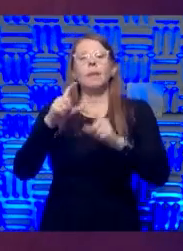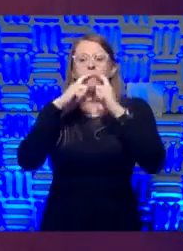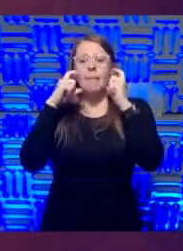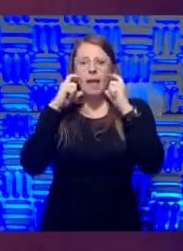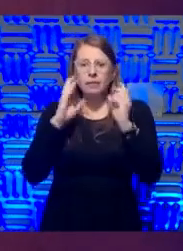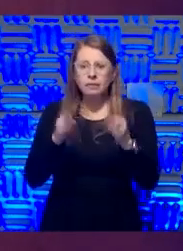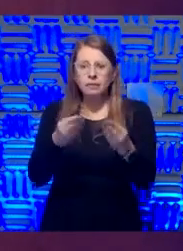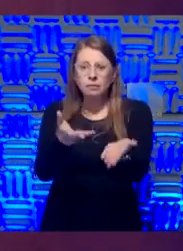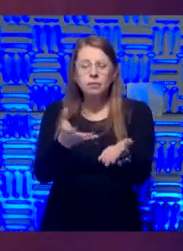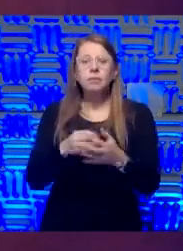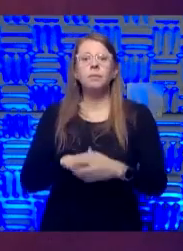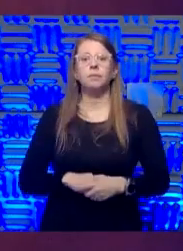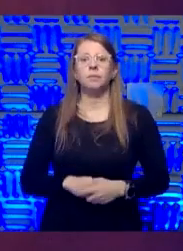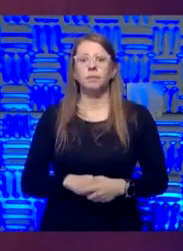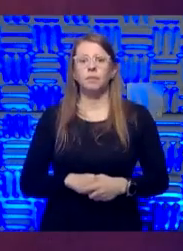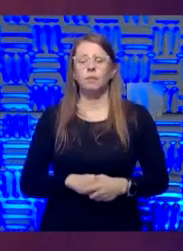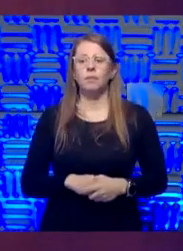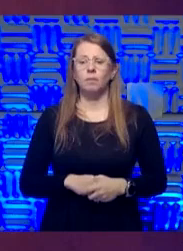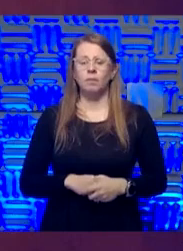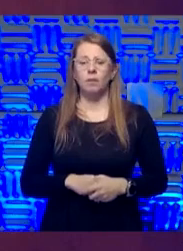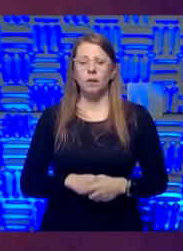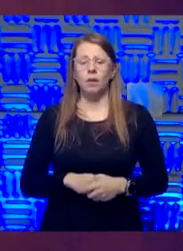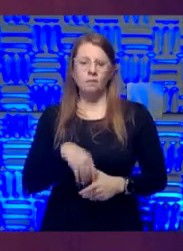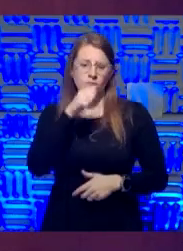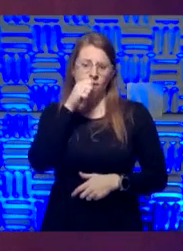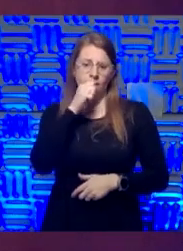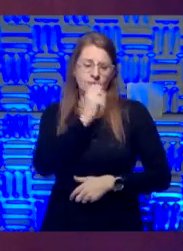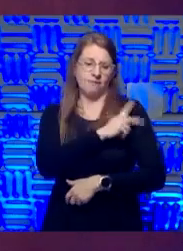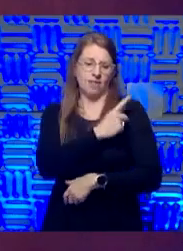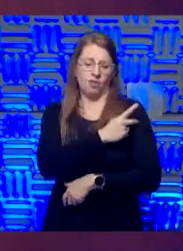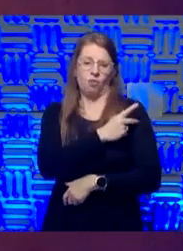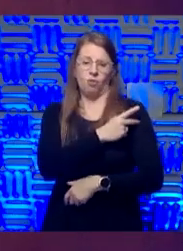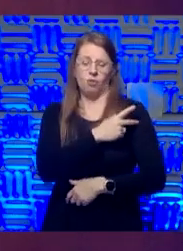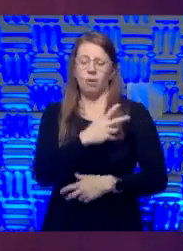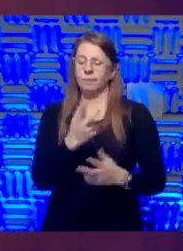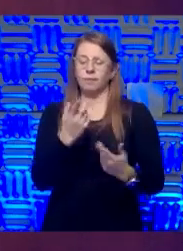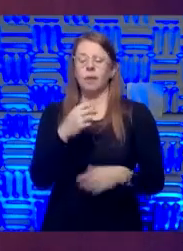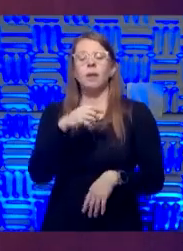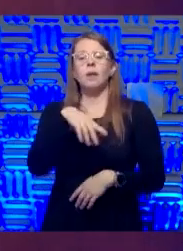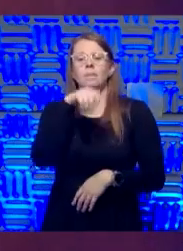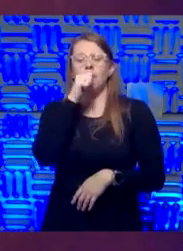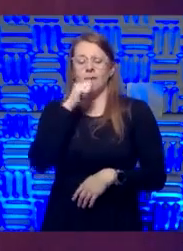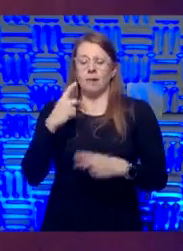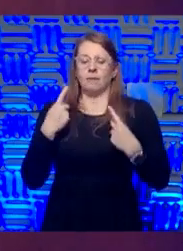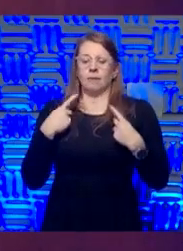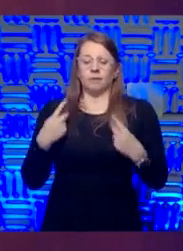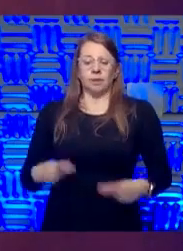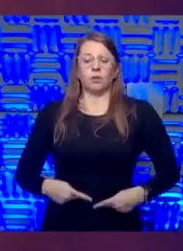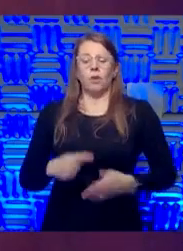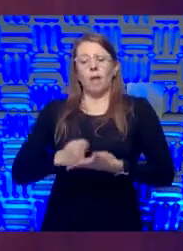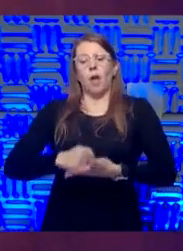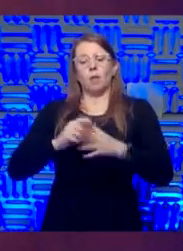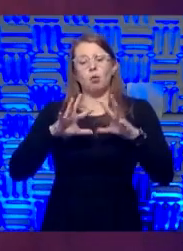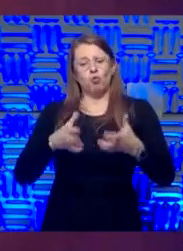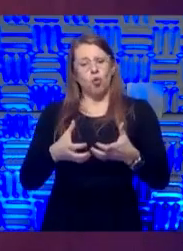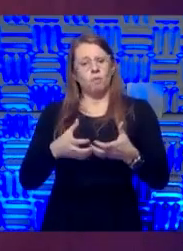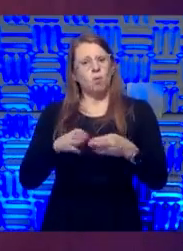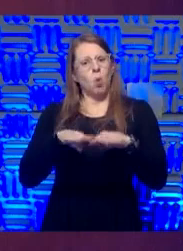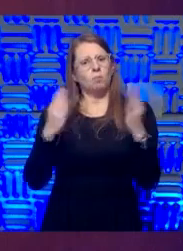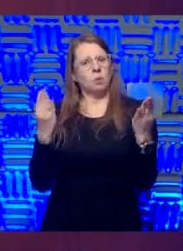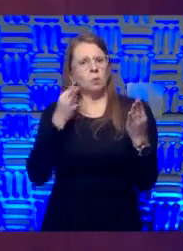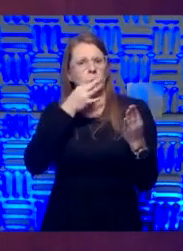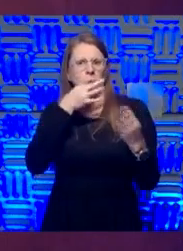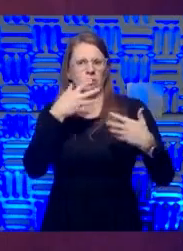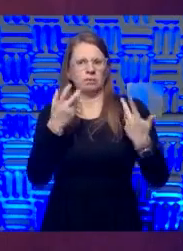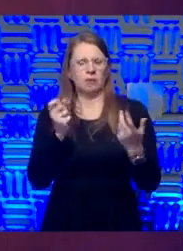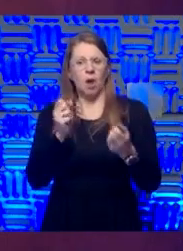for patients, and so the private physical therapy groups are well tuned into this too. I have not visited one of them, but I hope that they're doing the